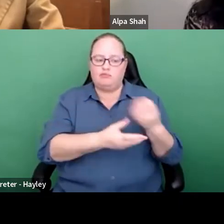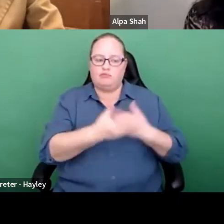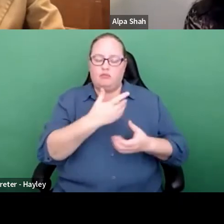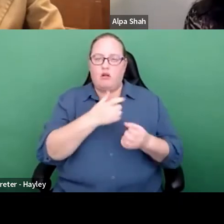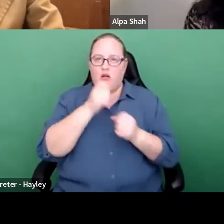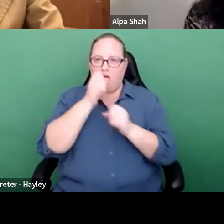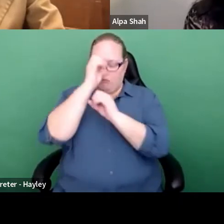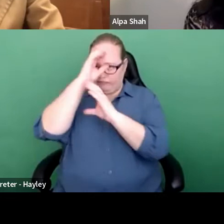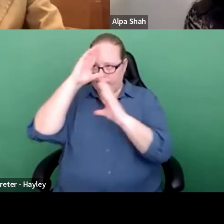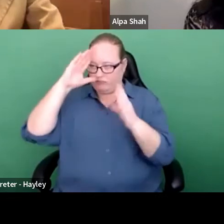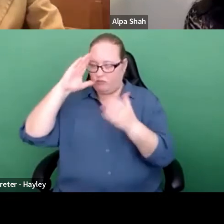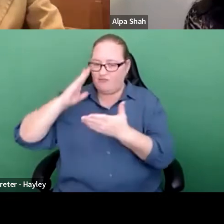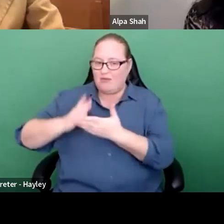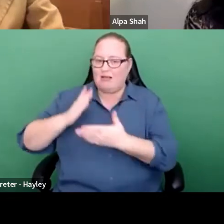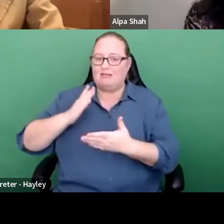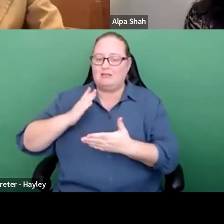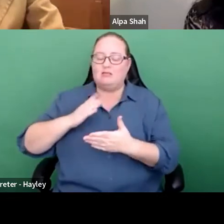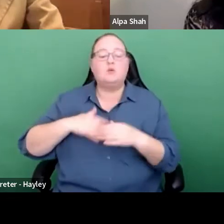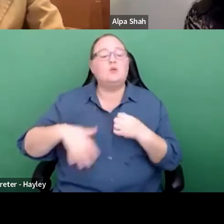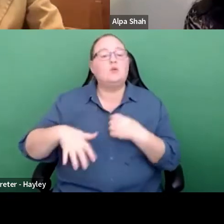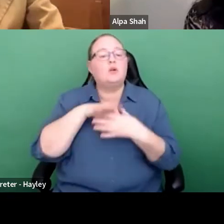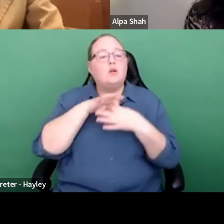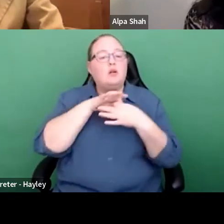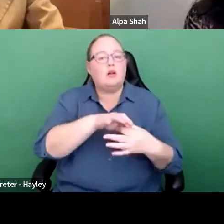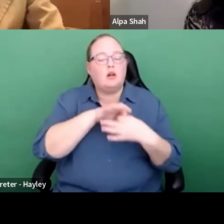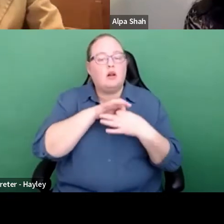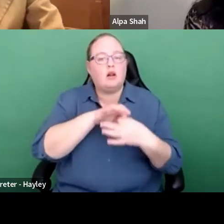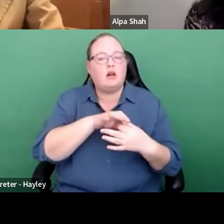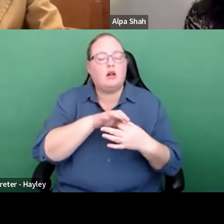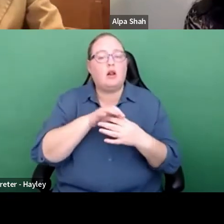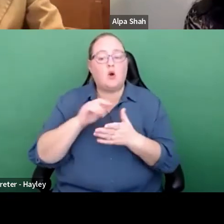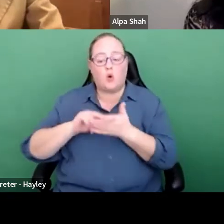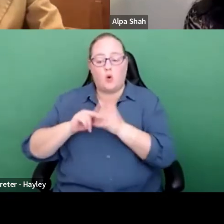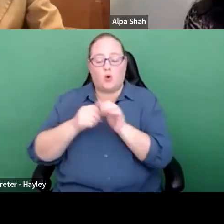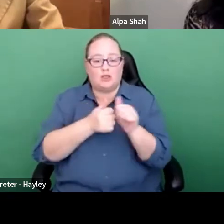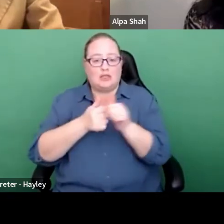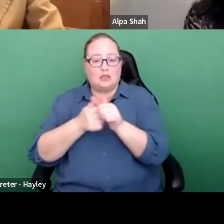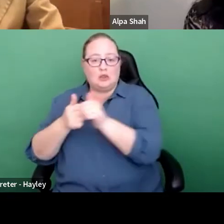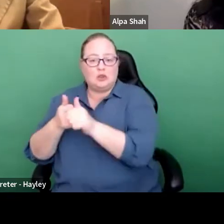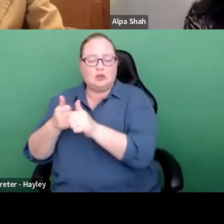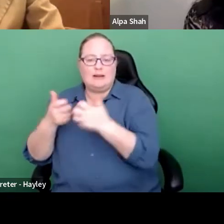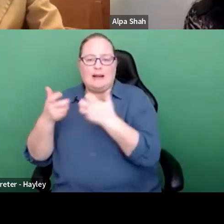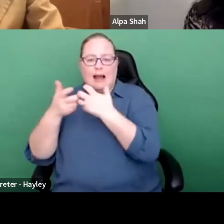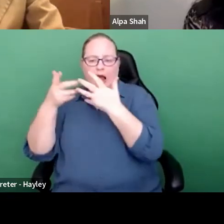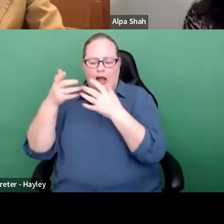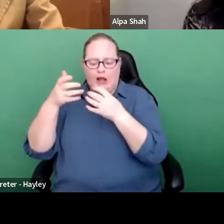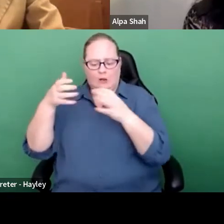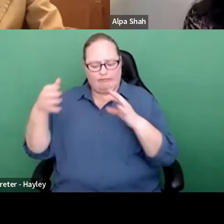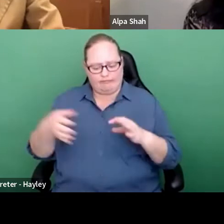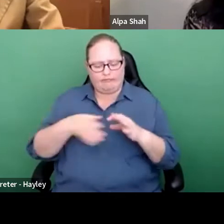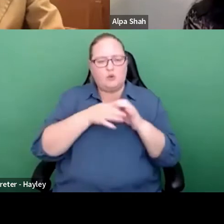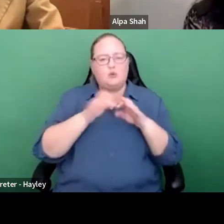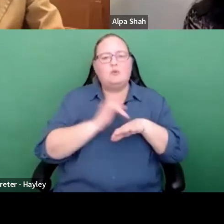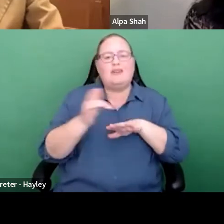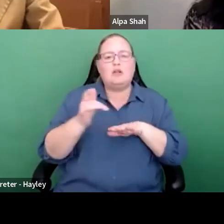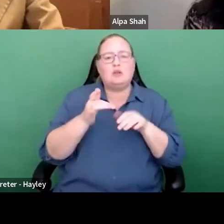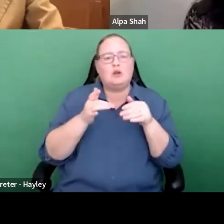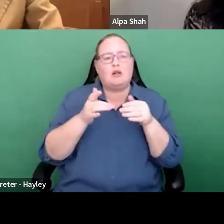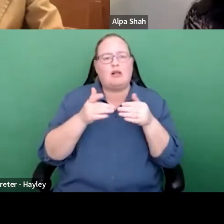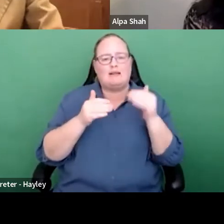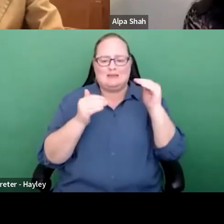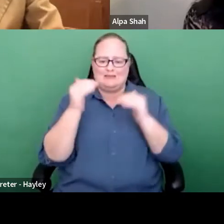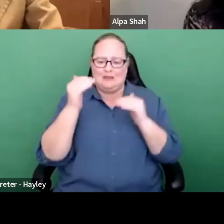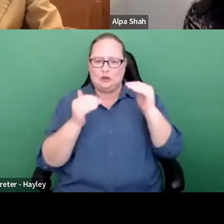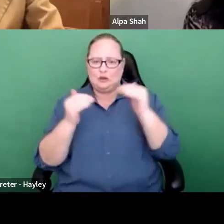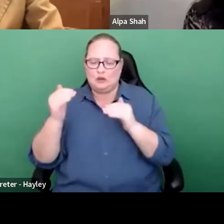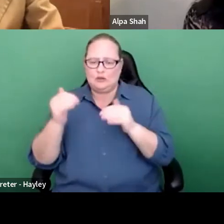relations in these institutions, in particular, how they do transcend the professional divides. Anyway, so I'll end by explaining a little bit